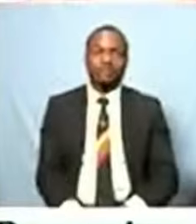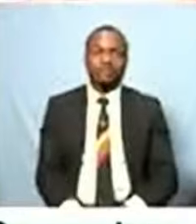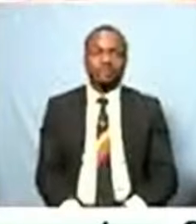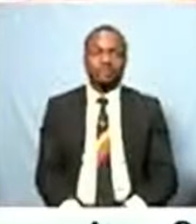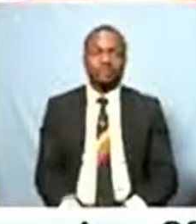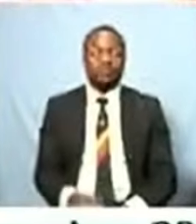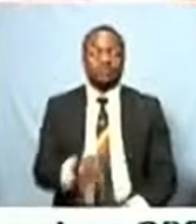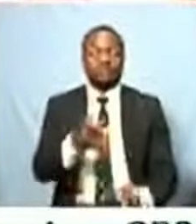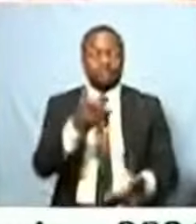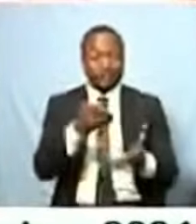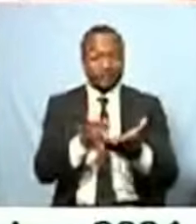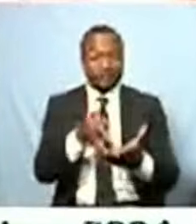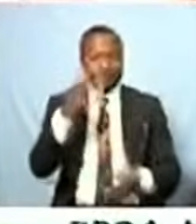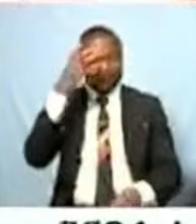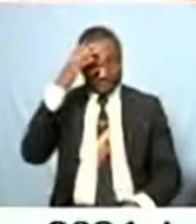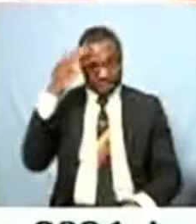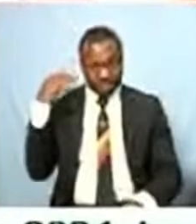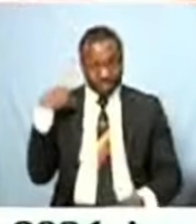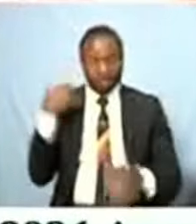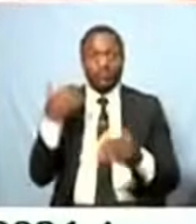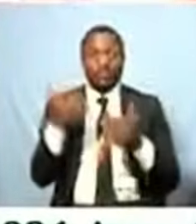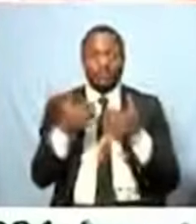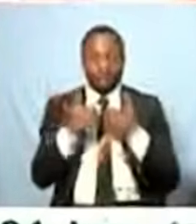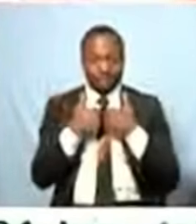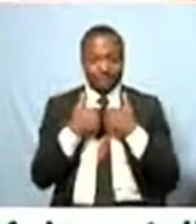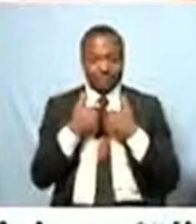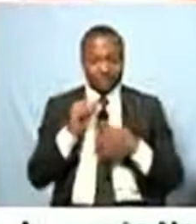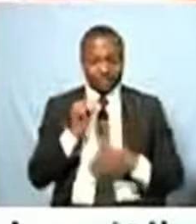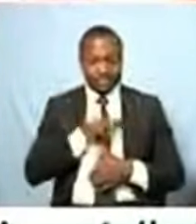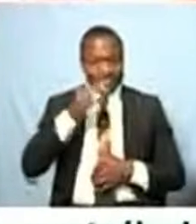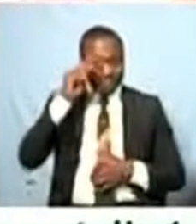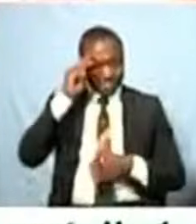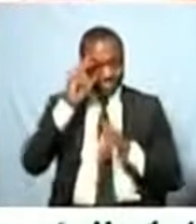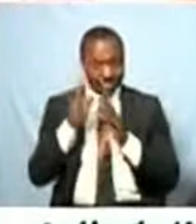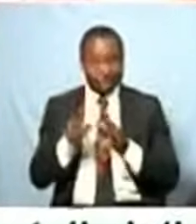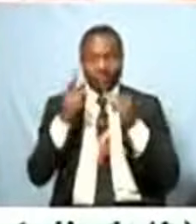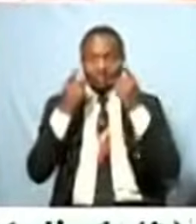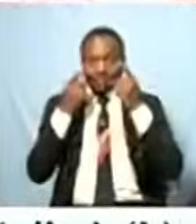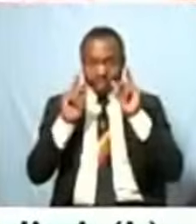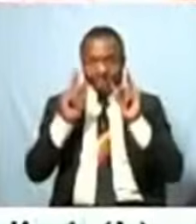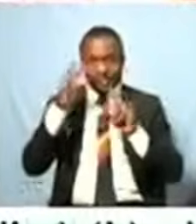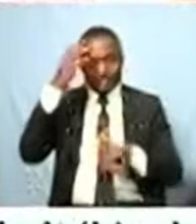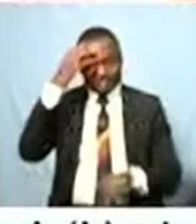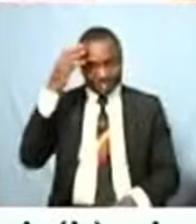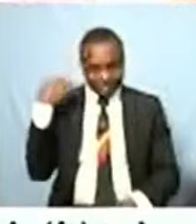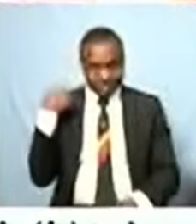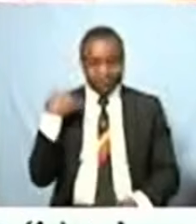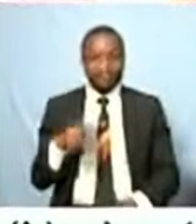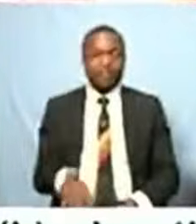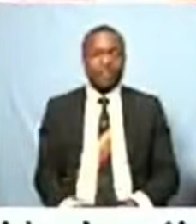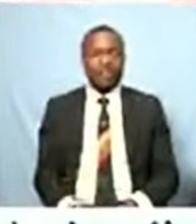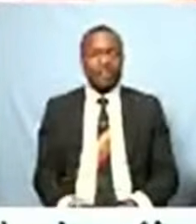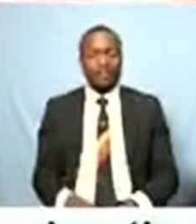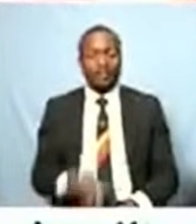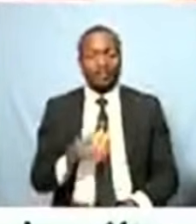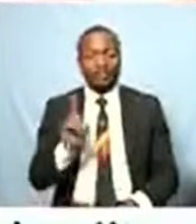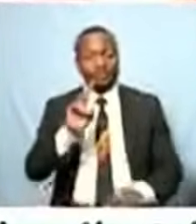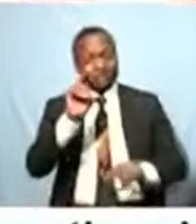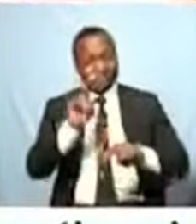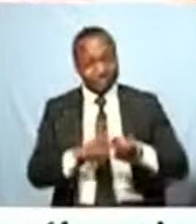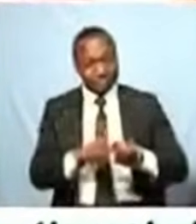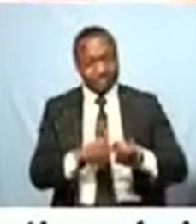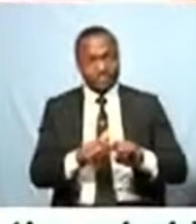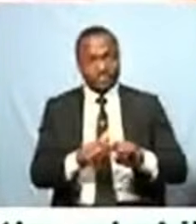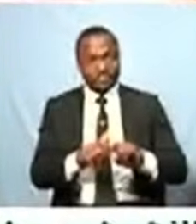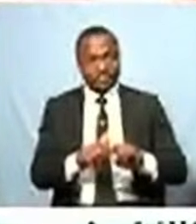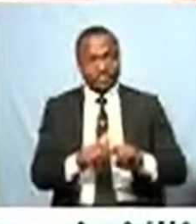these offices we hold as ministers, they are public offices. Where we sit, these are